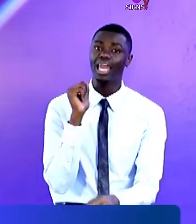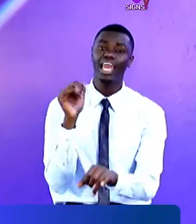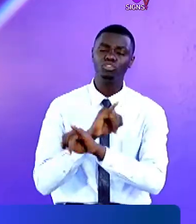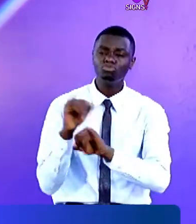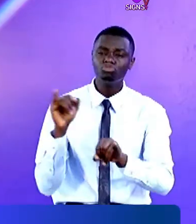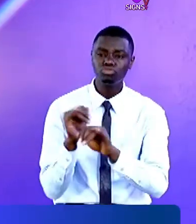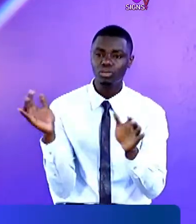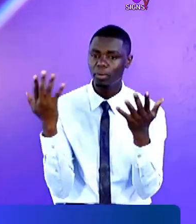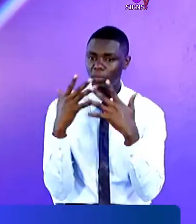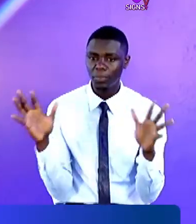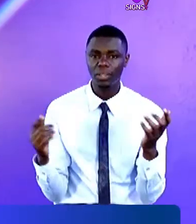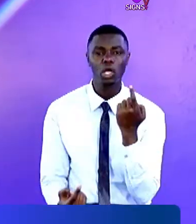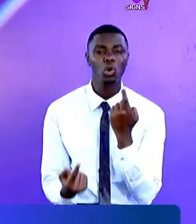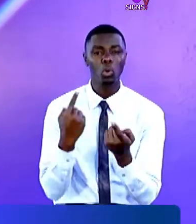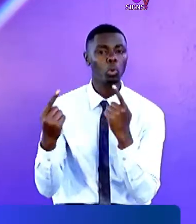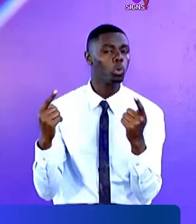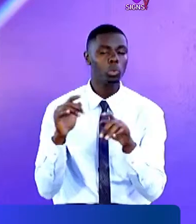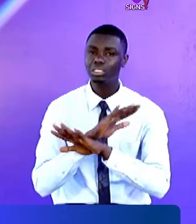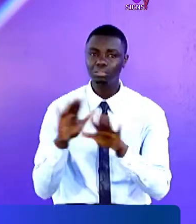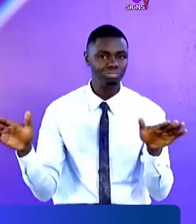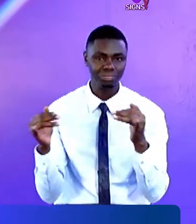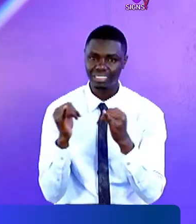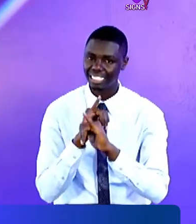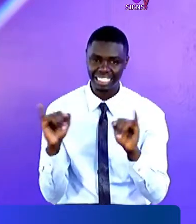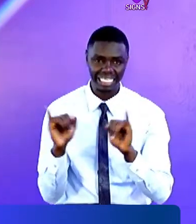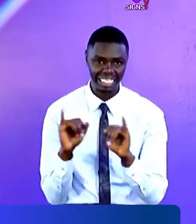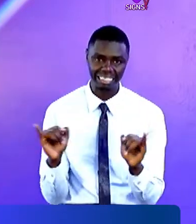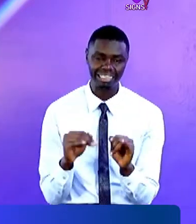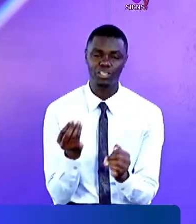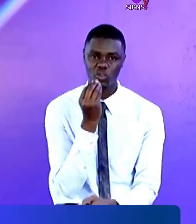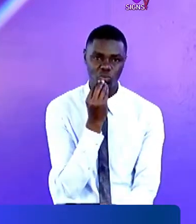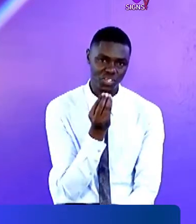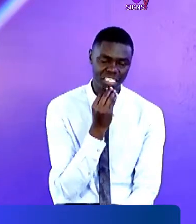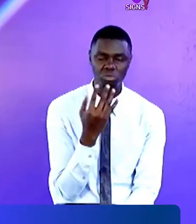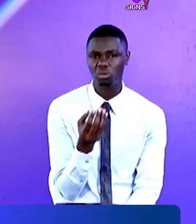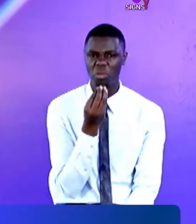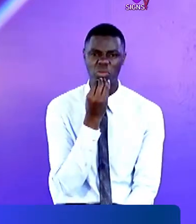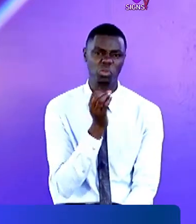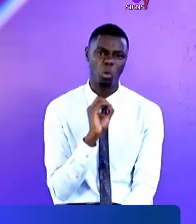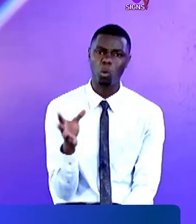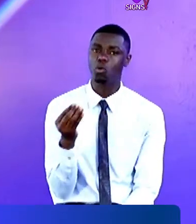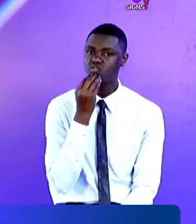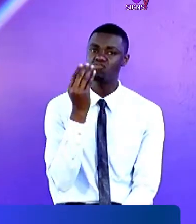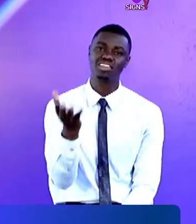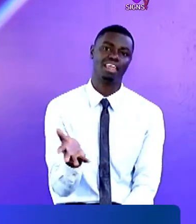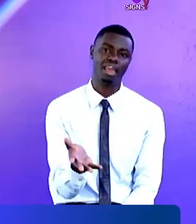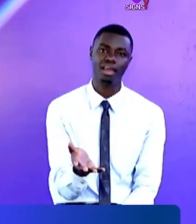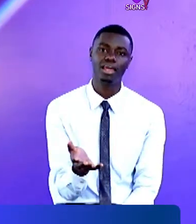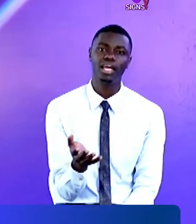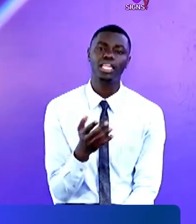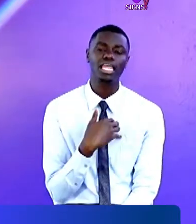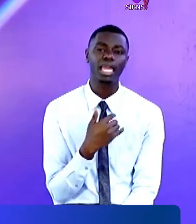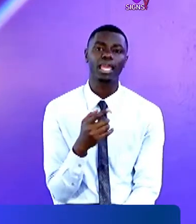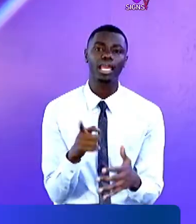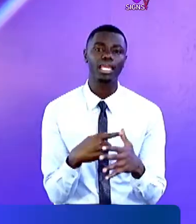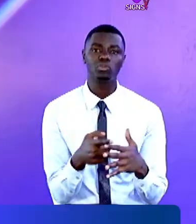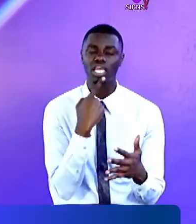it? Food is cooked at 1 o'clock. You eat or you don't eat. Food is there. Why should you be saying